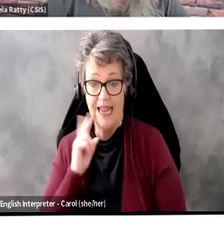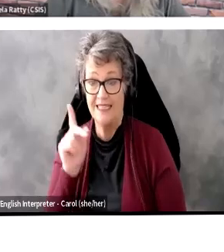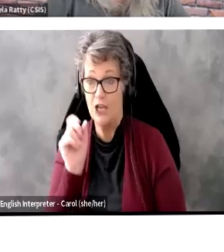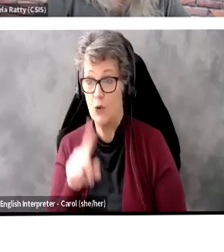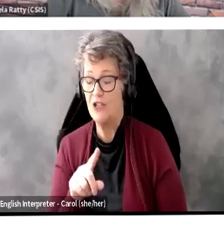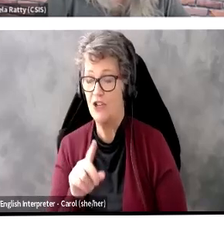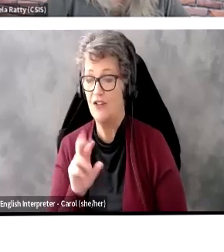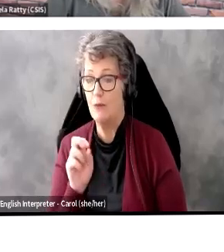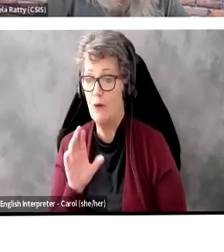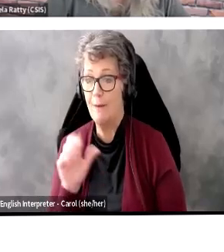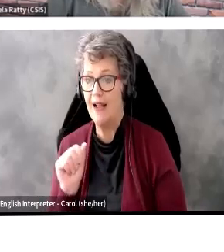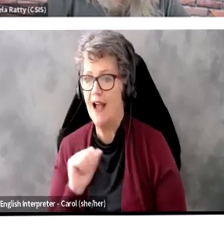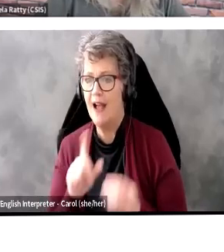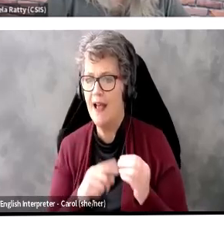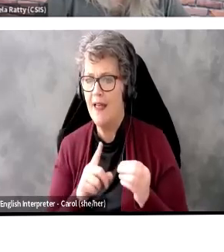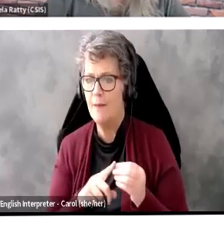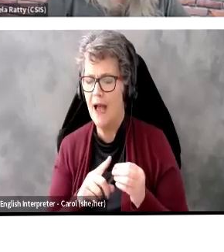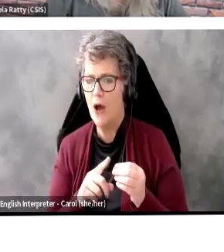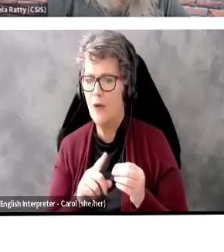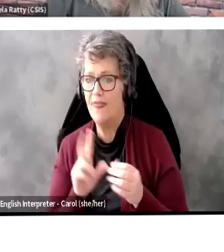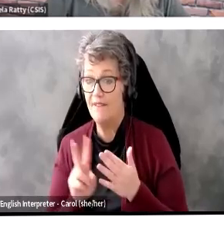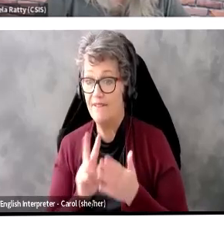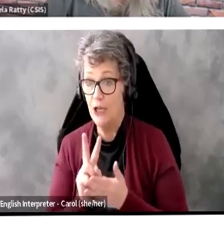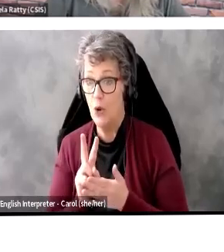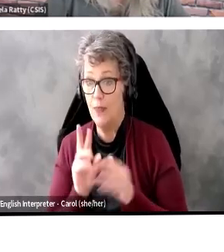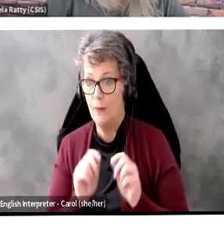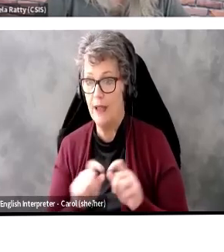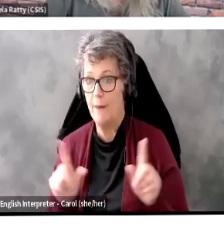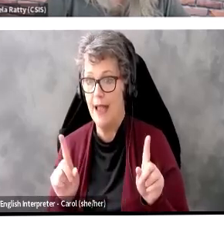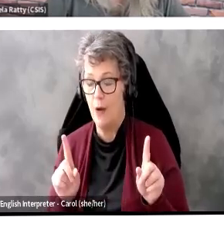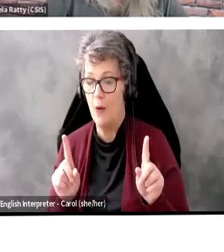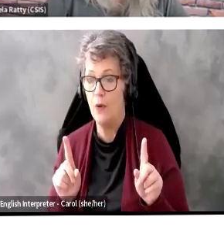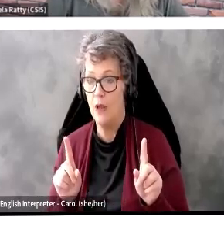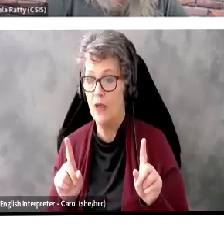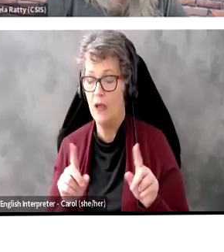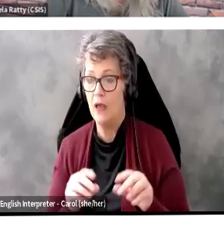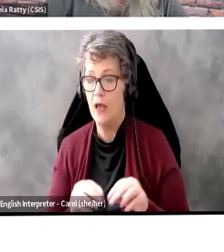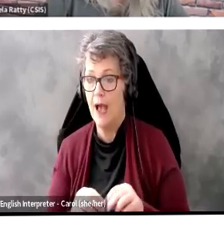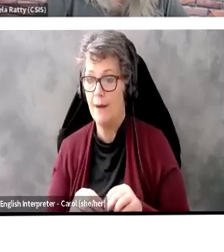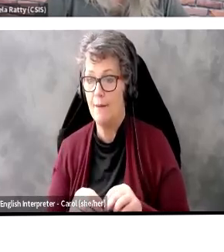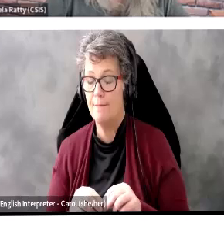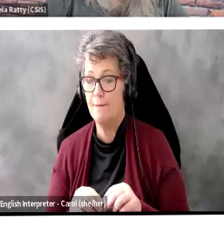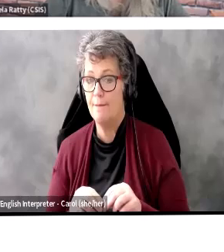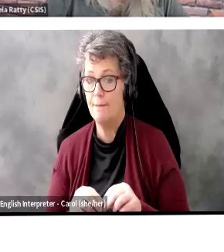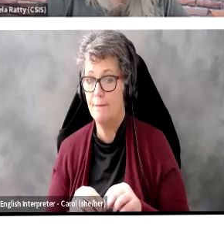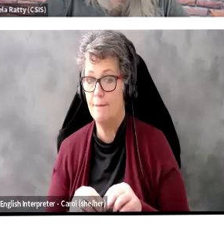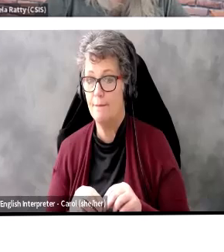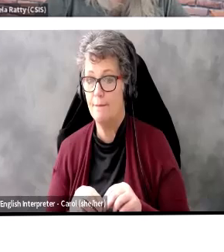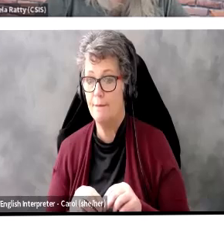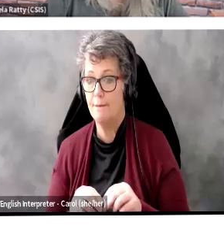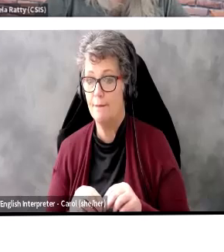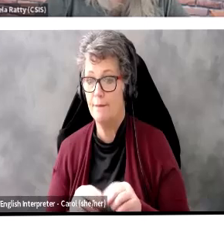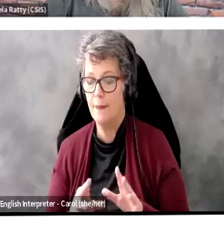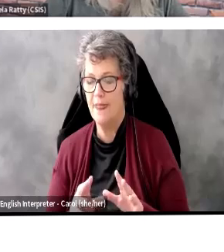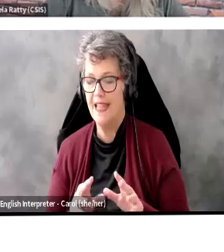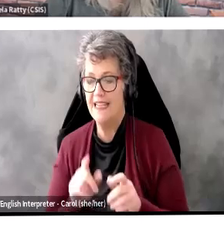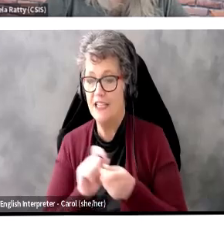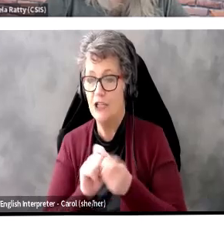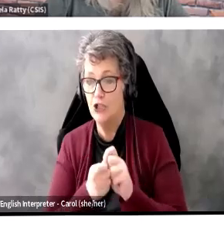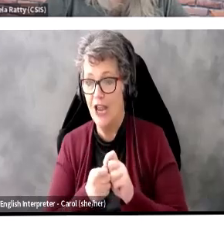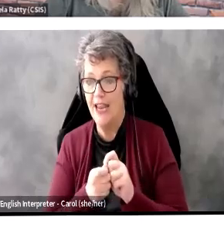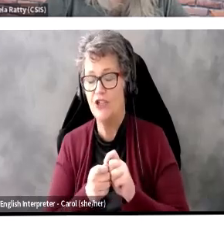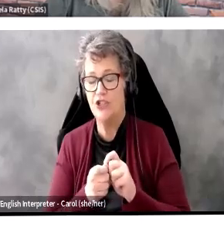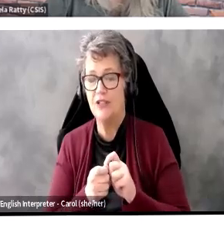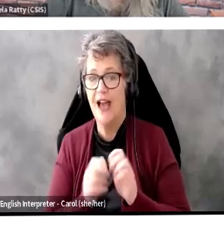question from Rebecca about the video that will be coming out. It's a change to